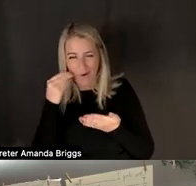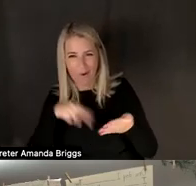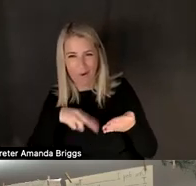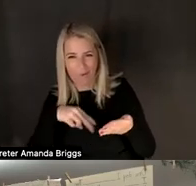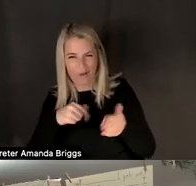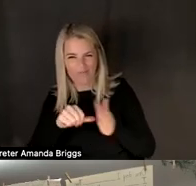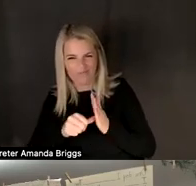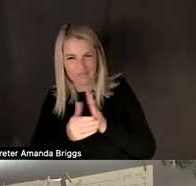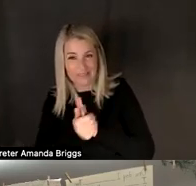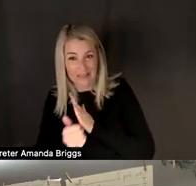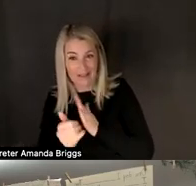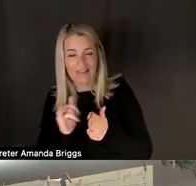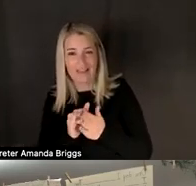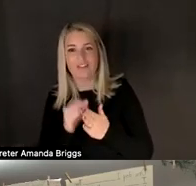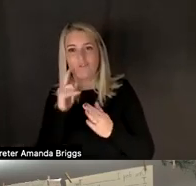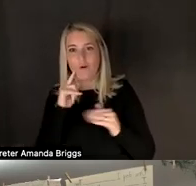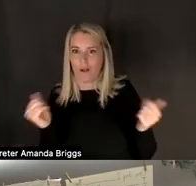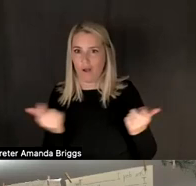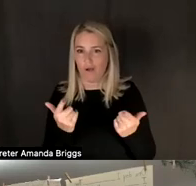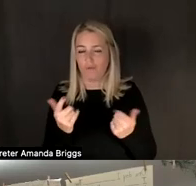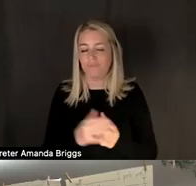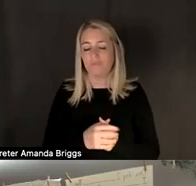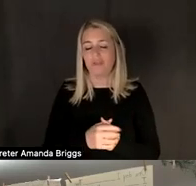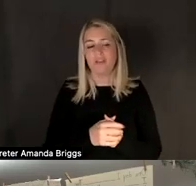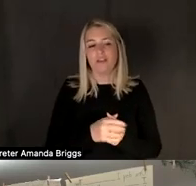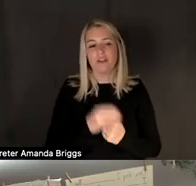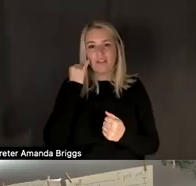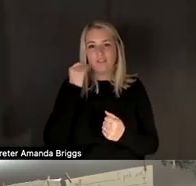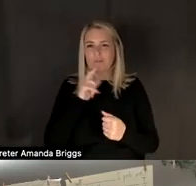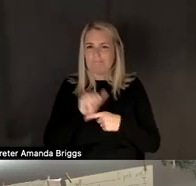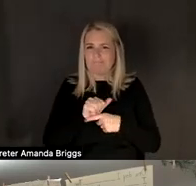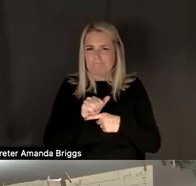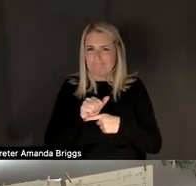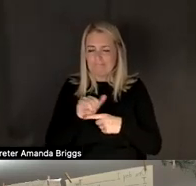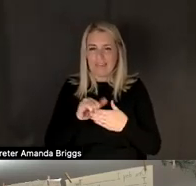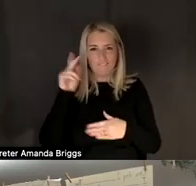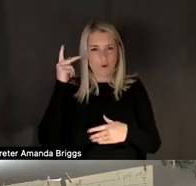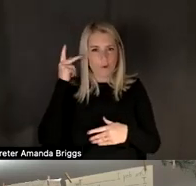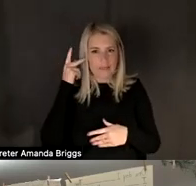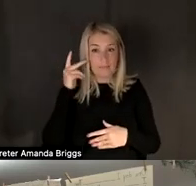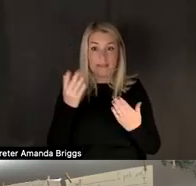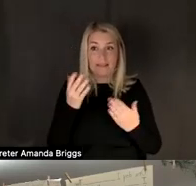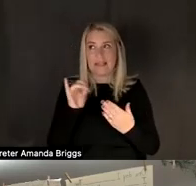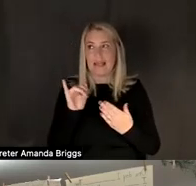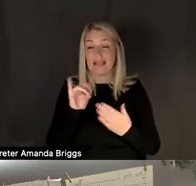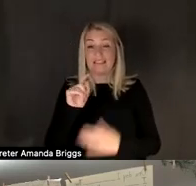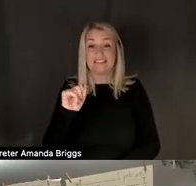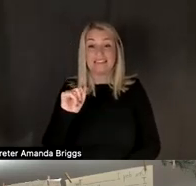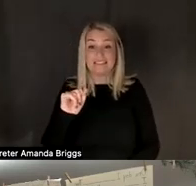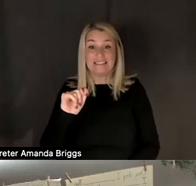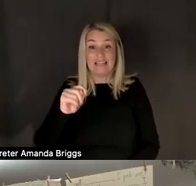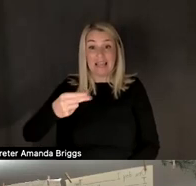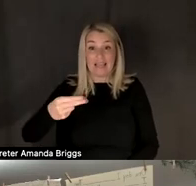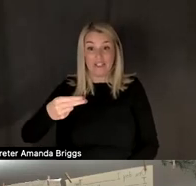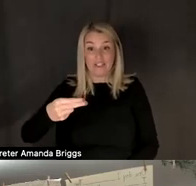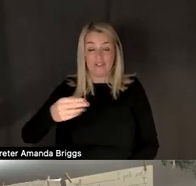on. That's great for all of us. So if you're just really working on that phoneme, that TH, which in our school, that